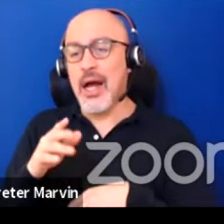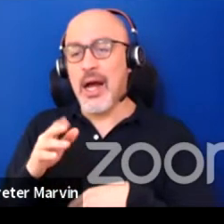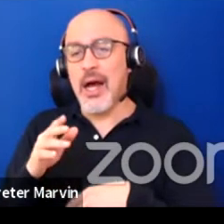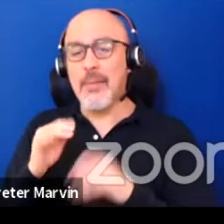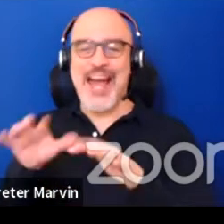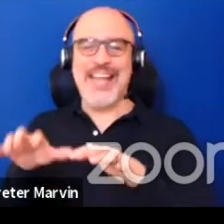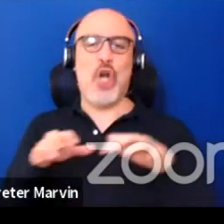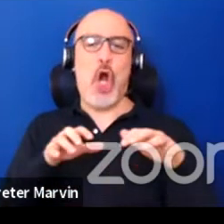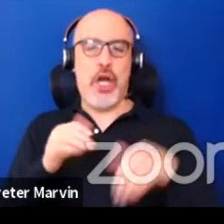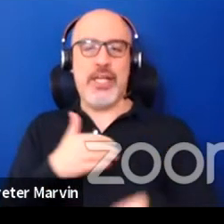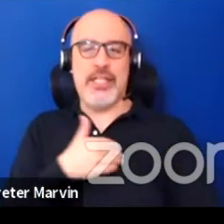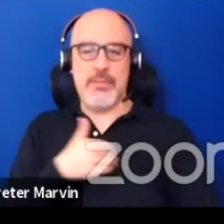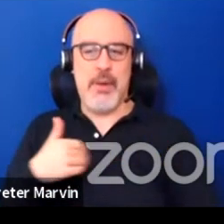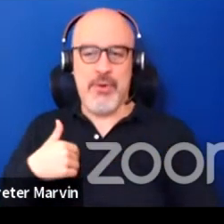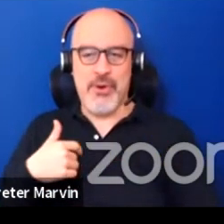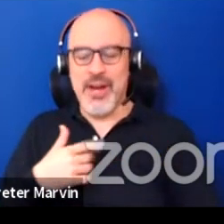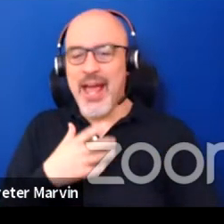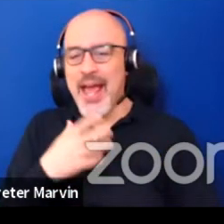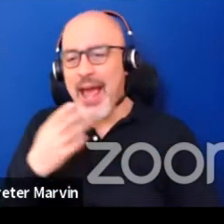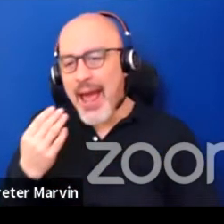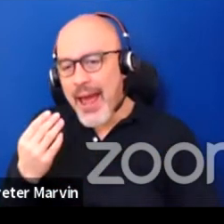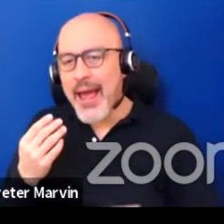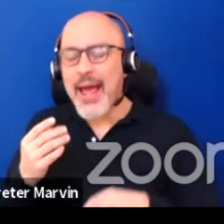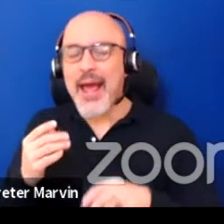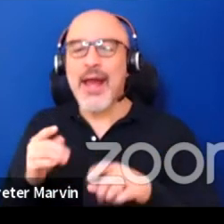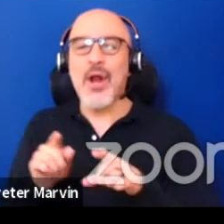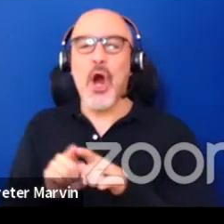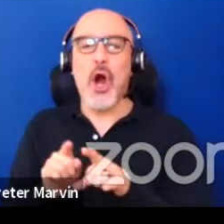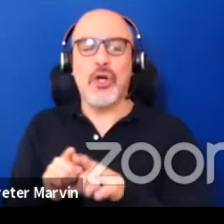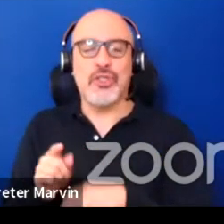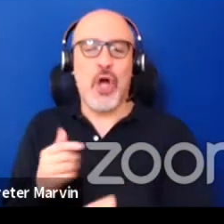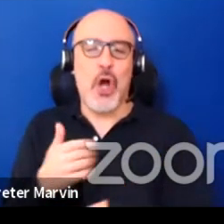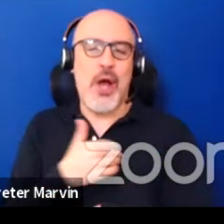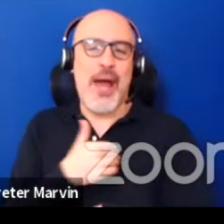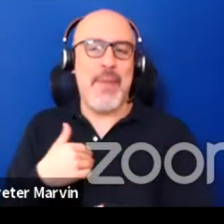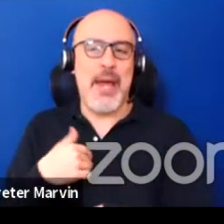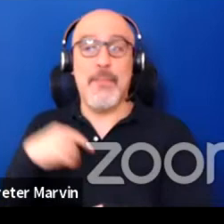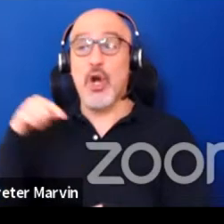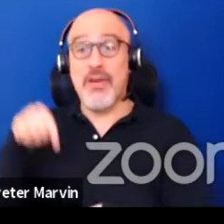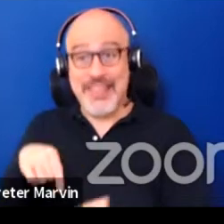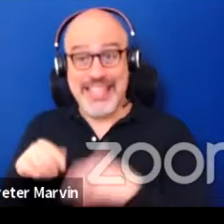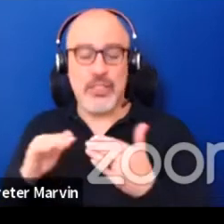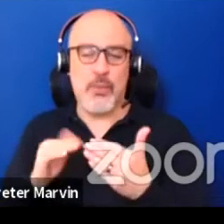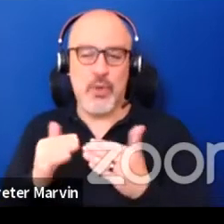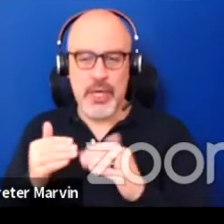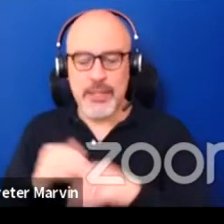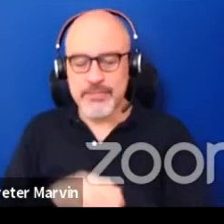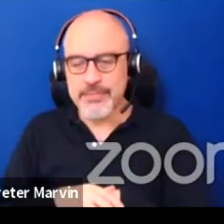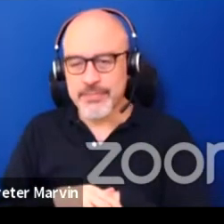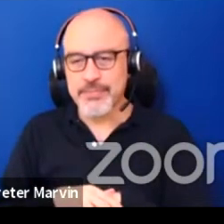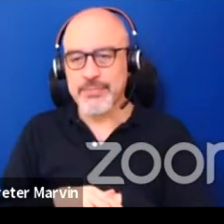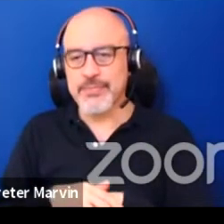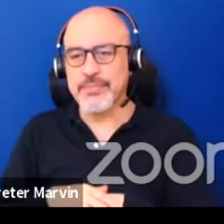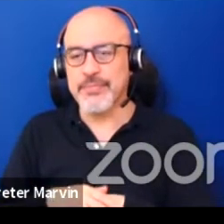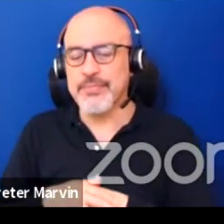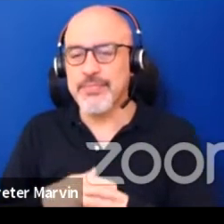audience member and as a member of this community.